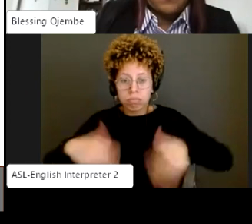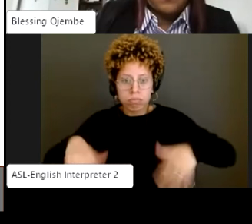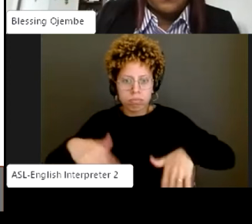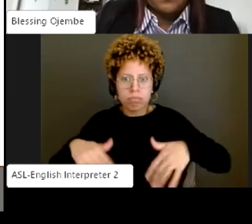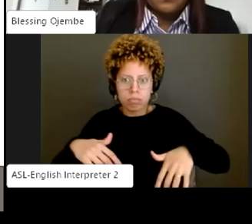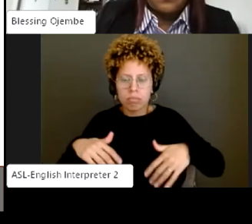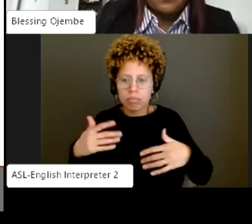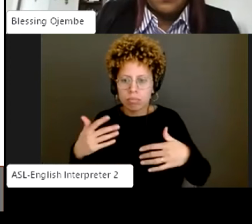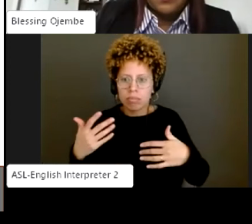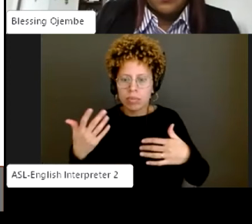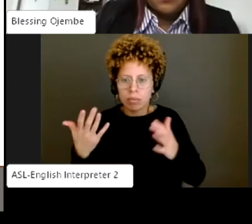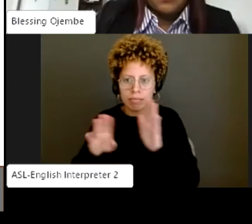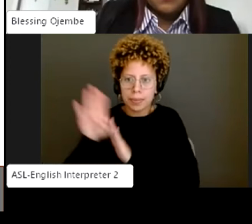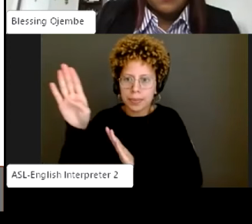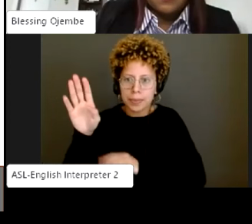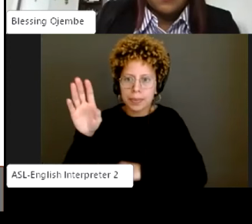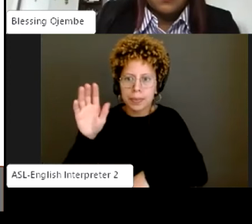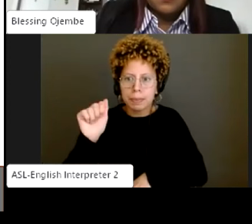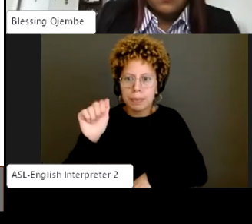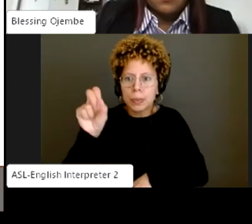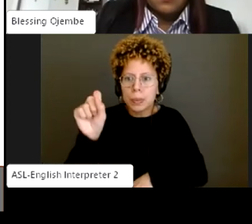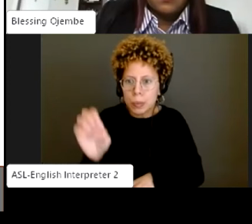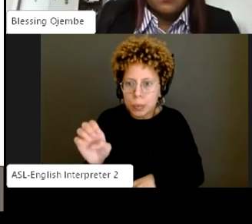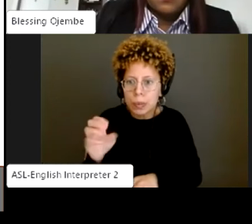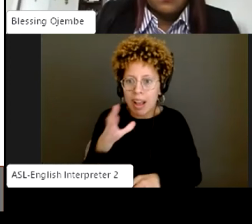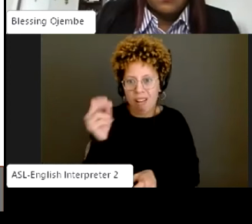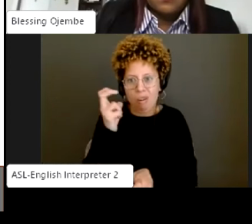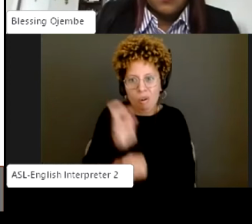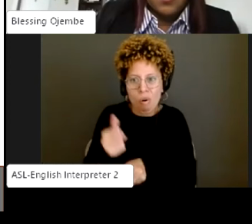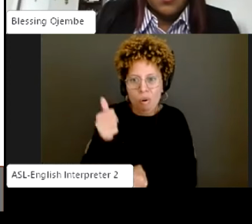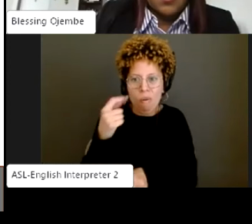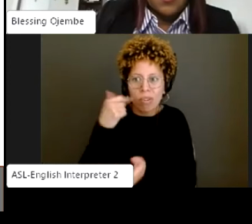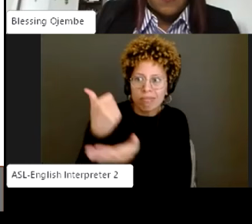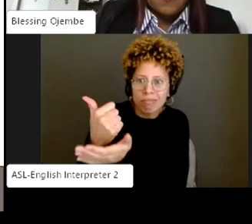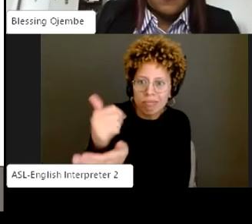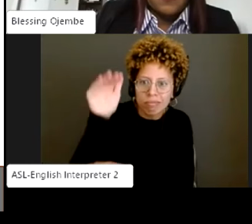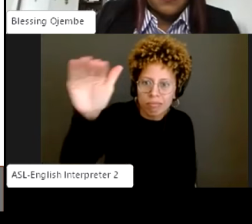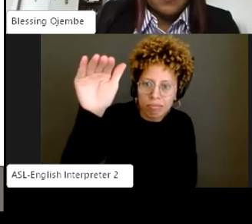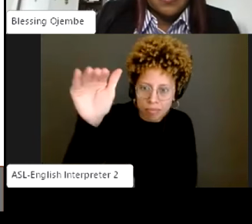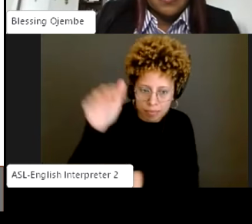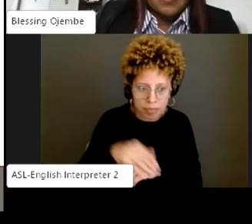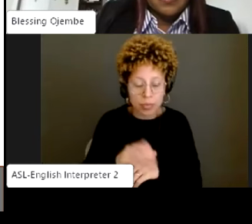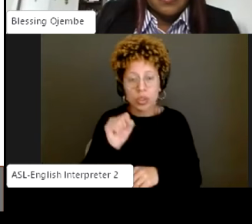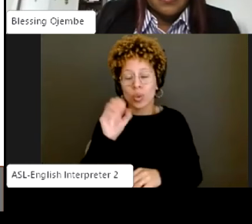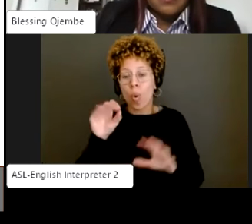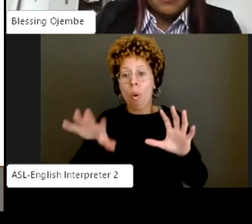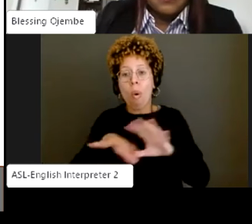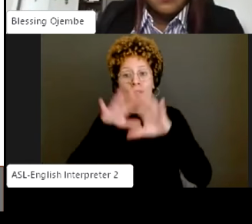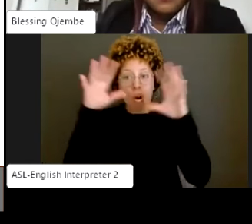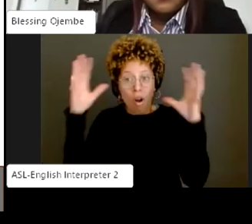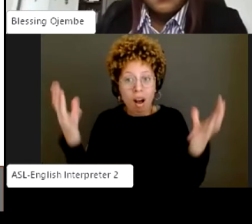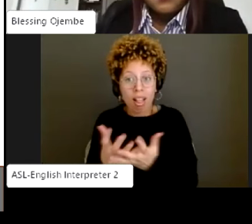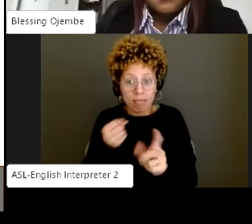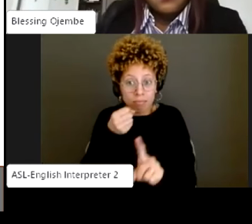their risk of abuse and make it harder for them to seek help. So I now thought the overall implication of health of it means